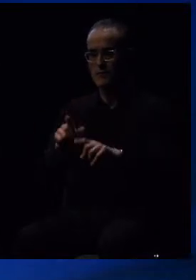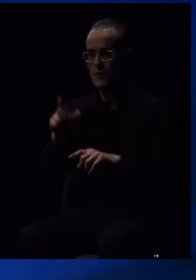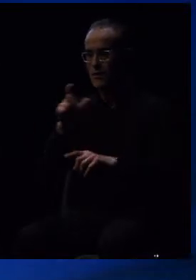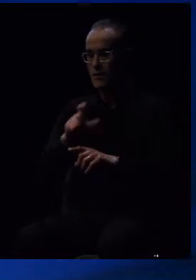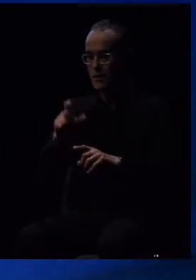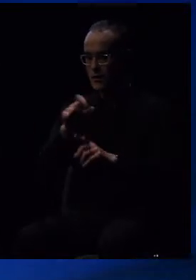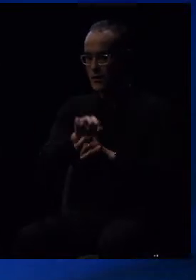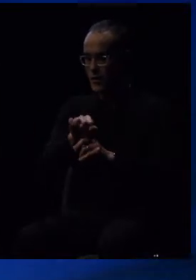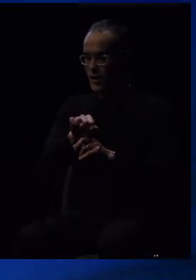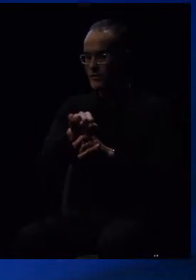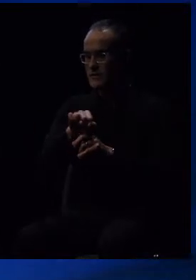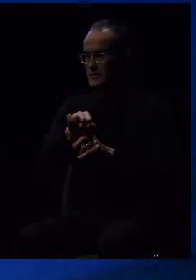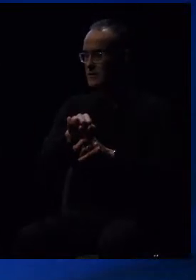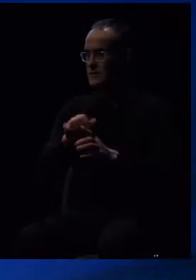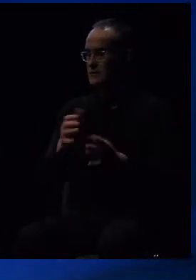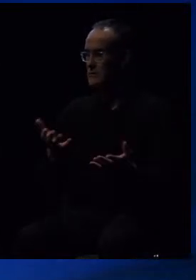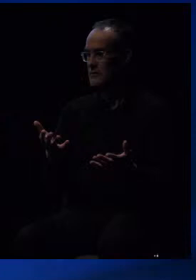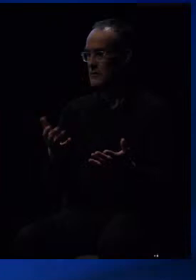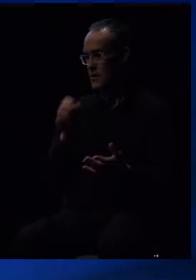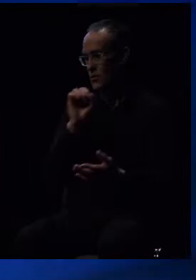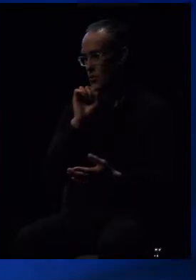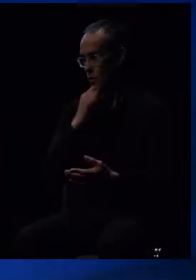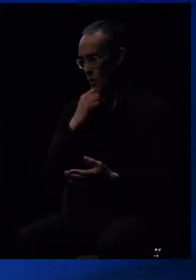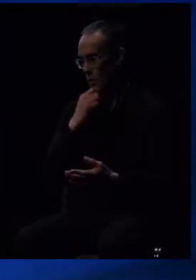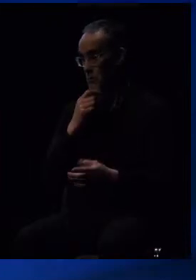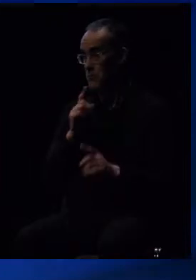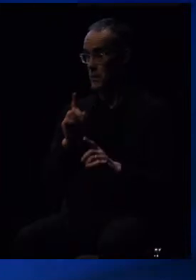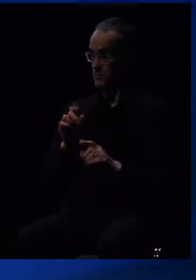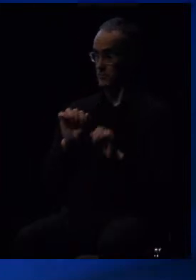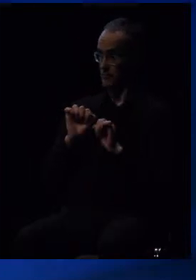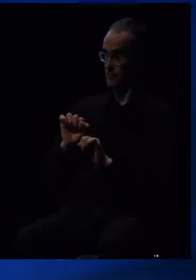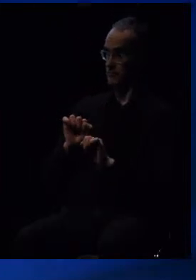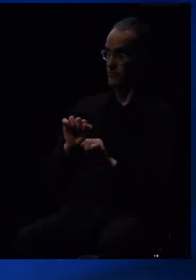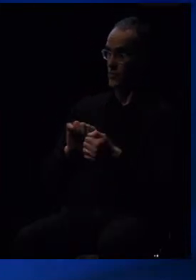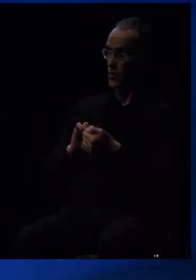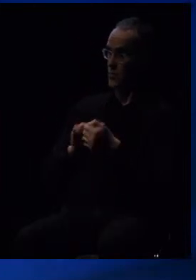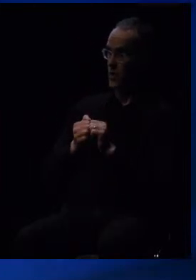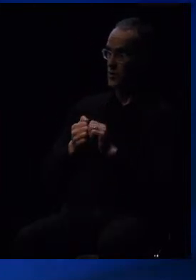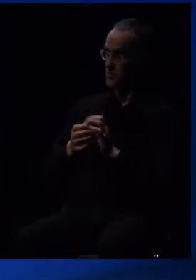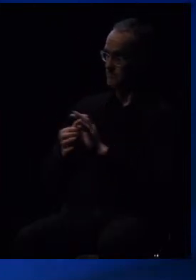about your collaboration in general, your partnership.